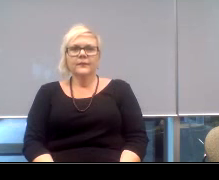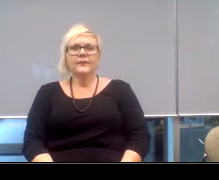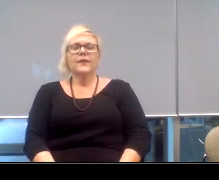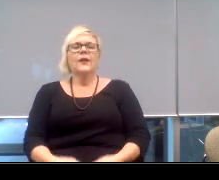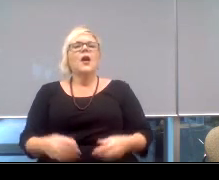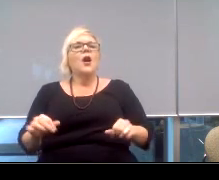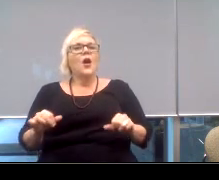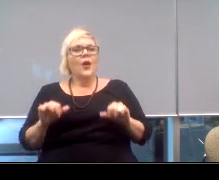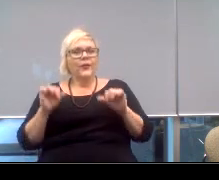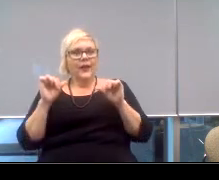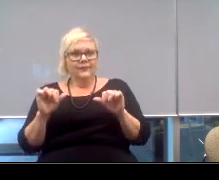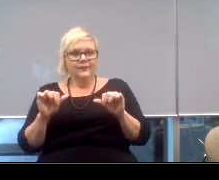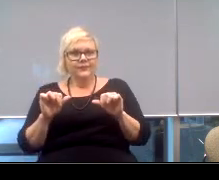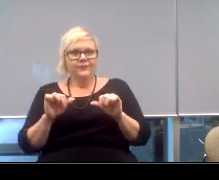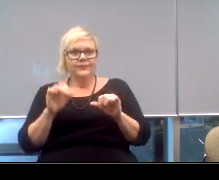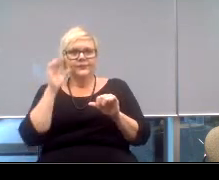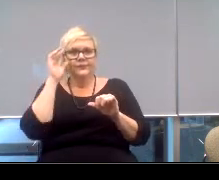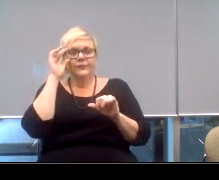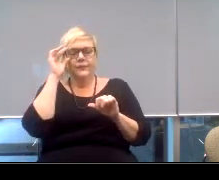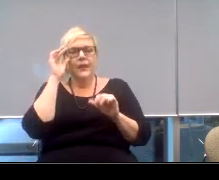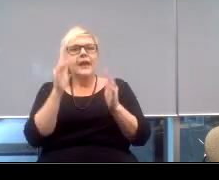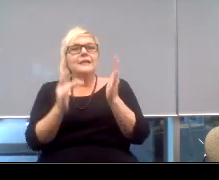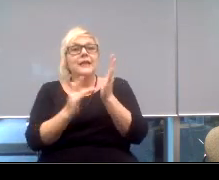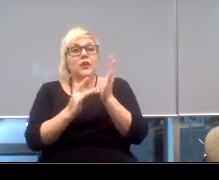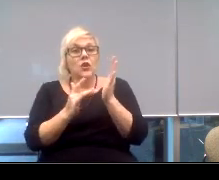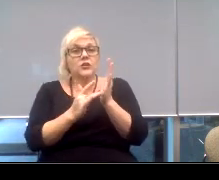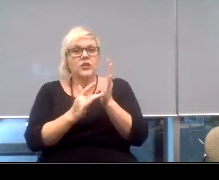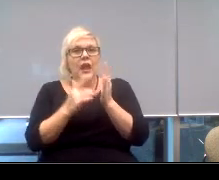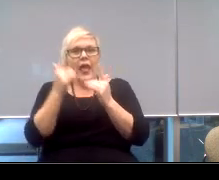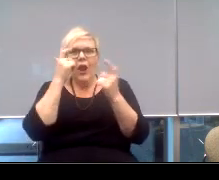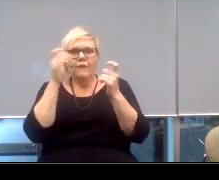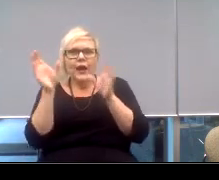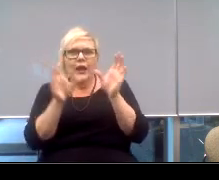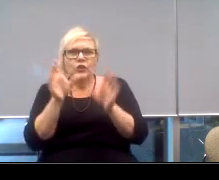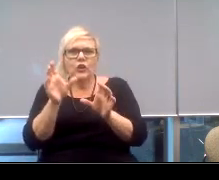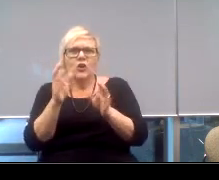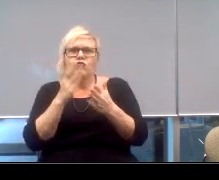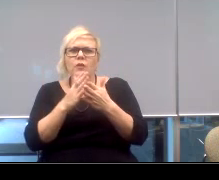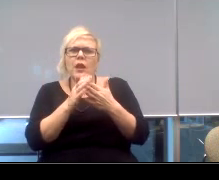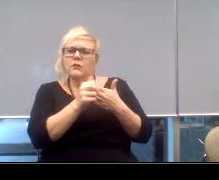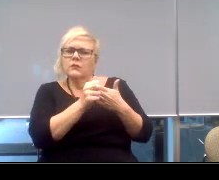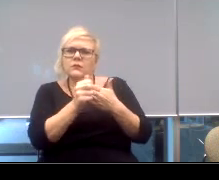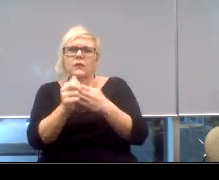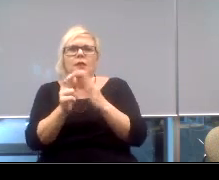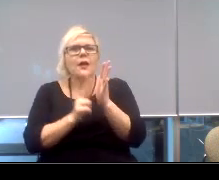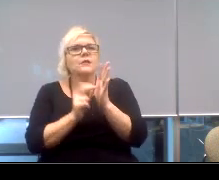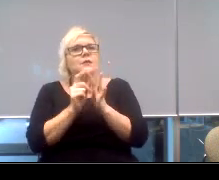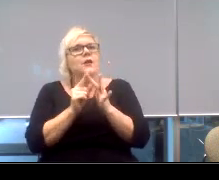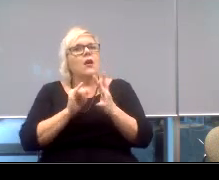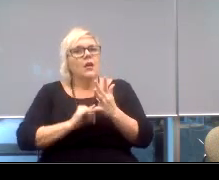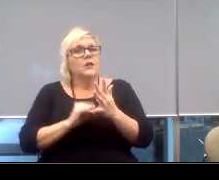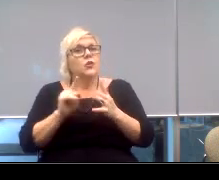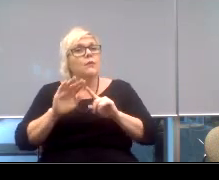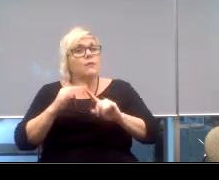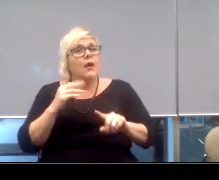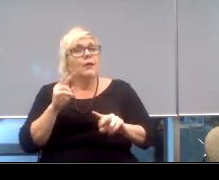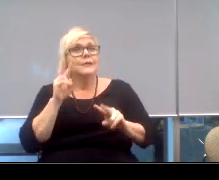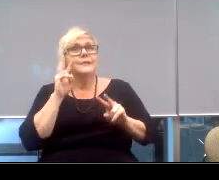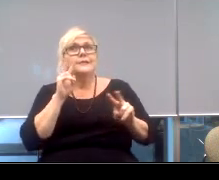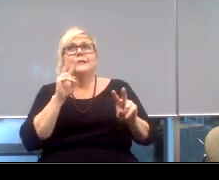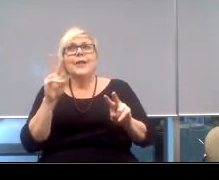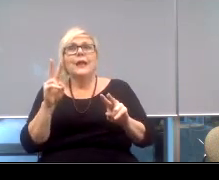Right, so technology and innovation are driving the implementation of the NDIS, and no doubt you have seen